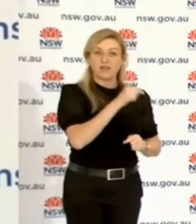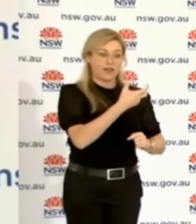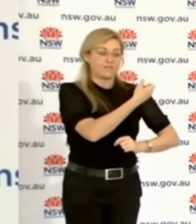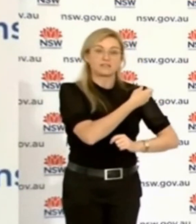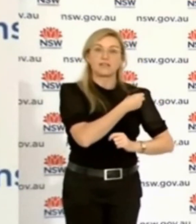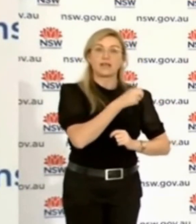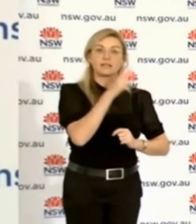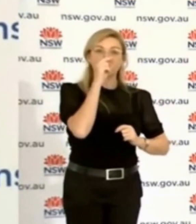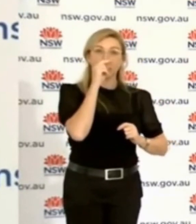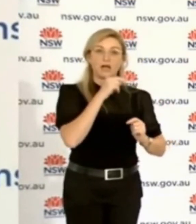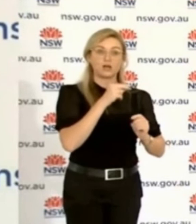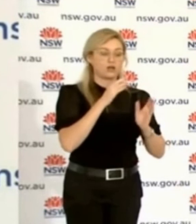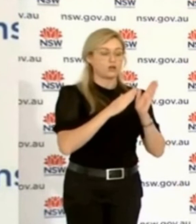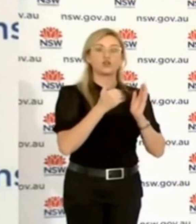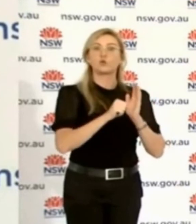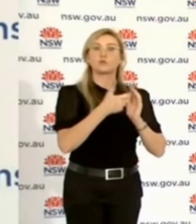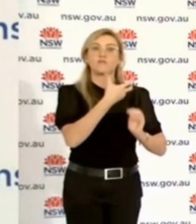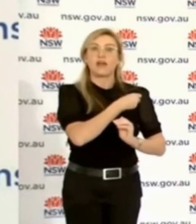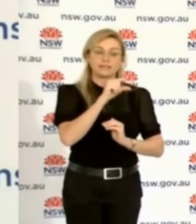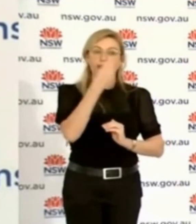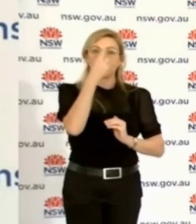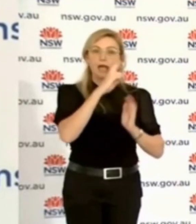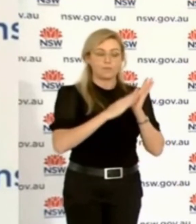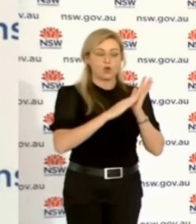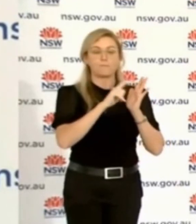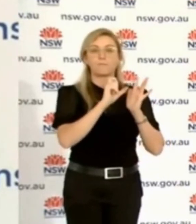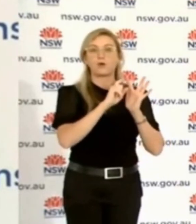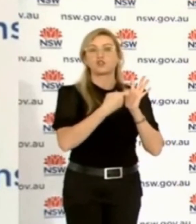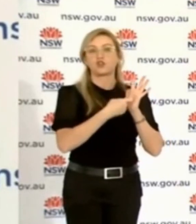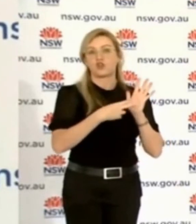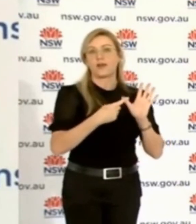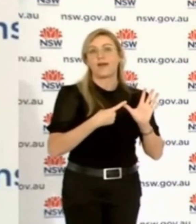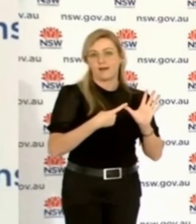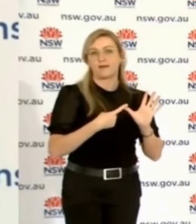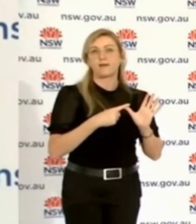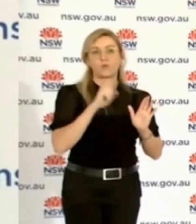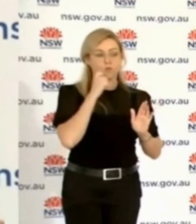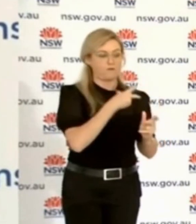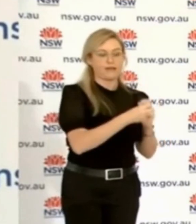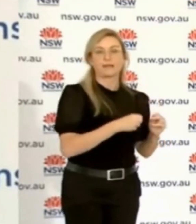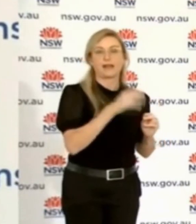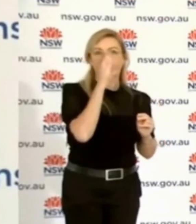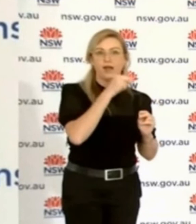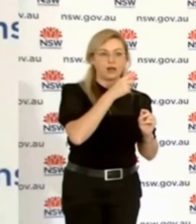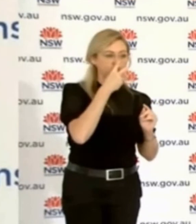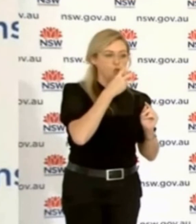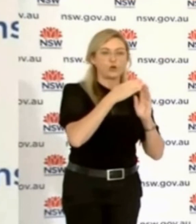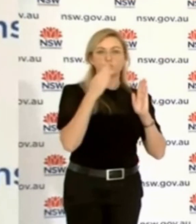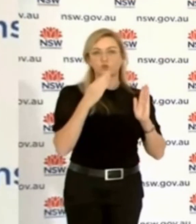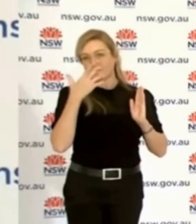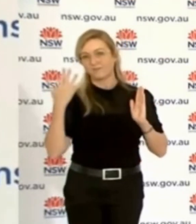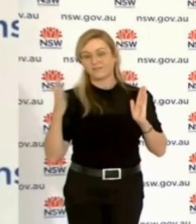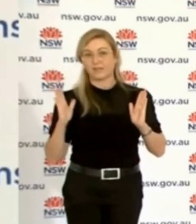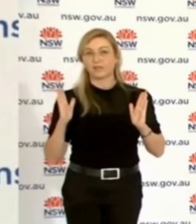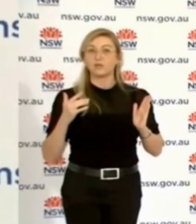to 12-year-olds with the Moderna vaccine when that comes through. So the community will have the ability to get those 12 to